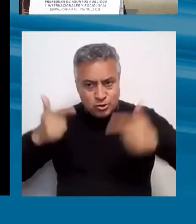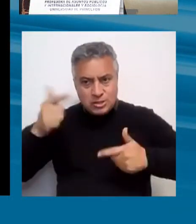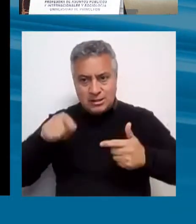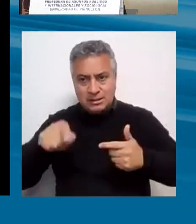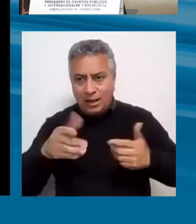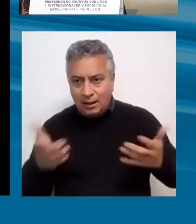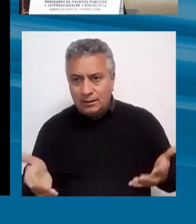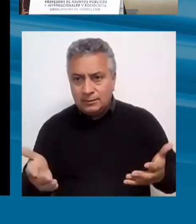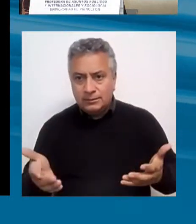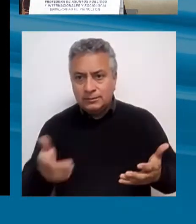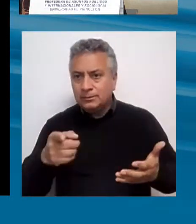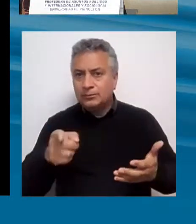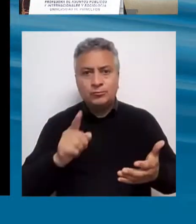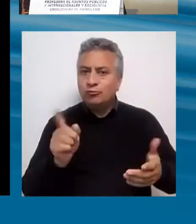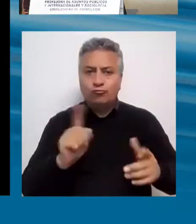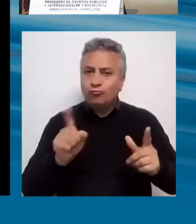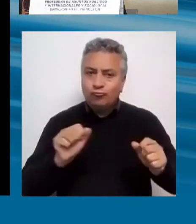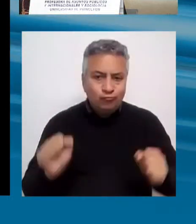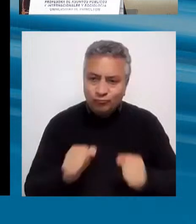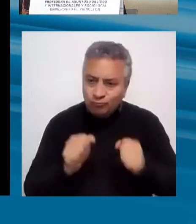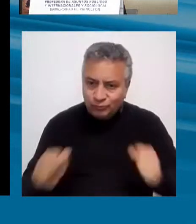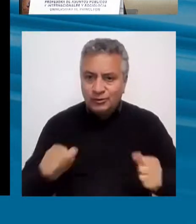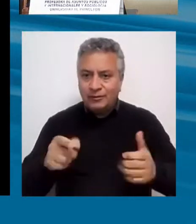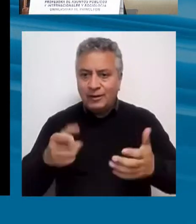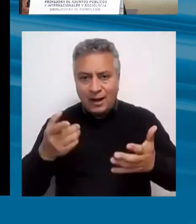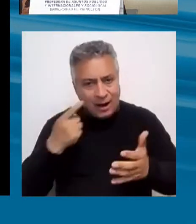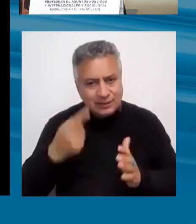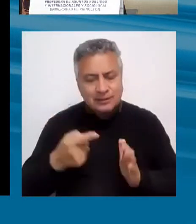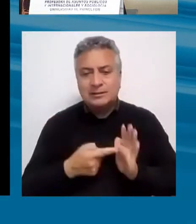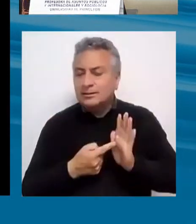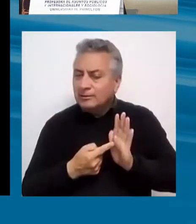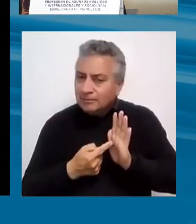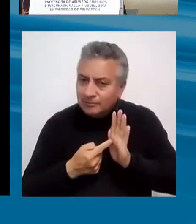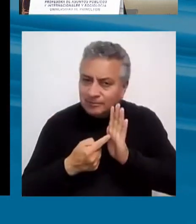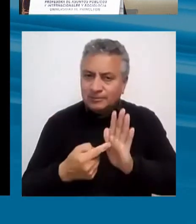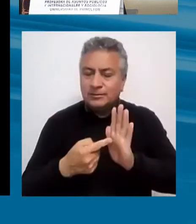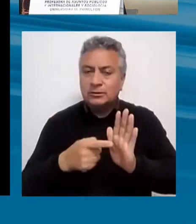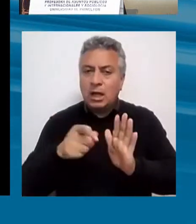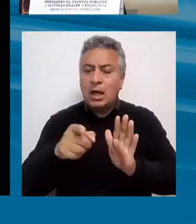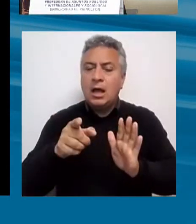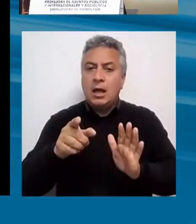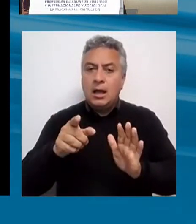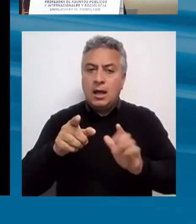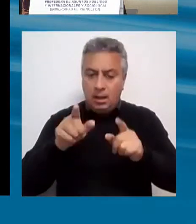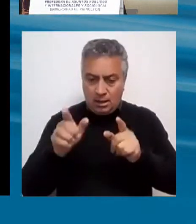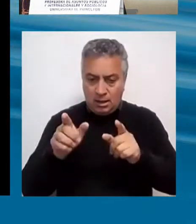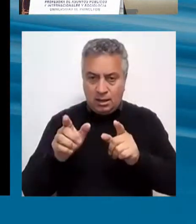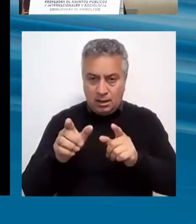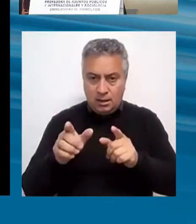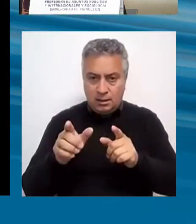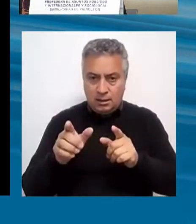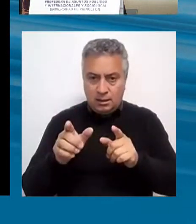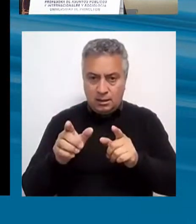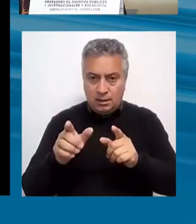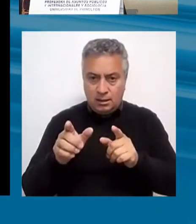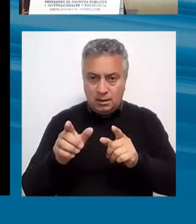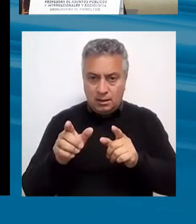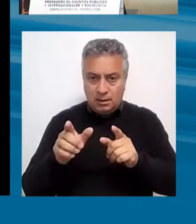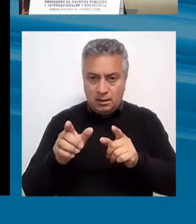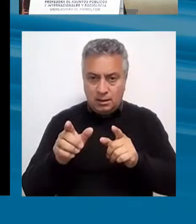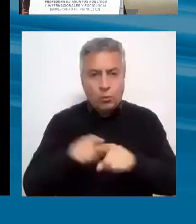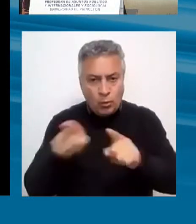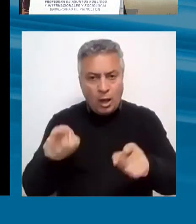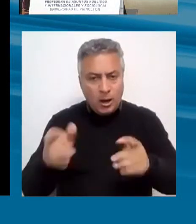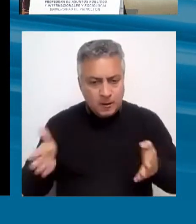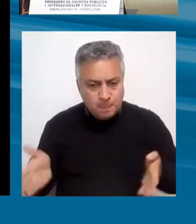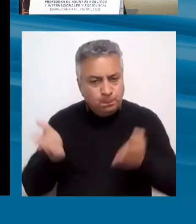that cannot or should not be considered. However, there are some avenues that can